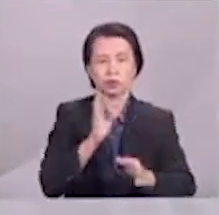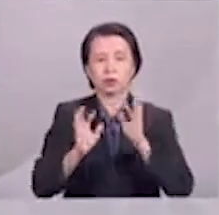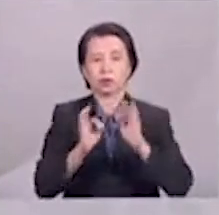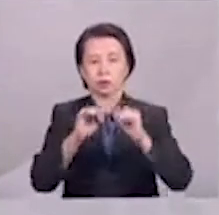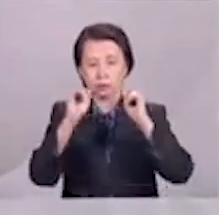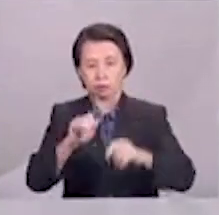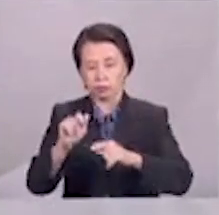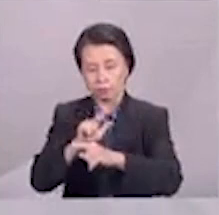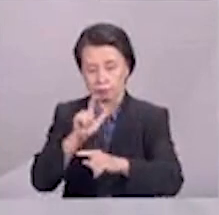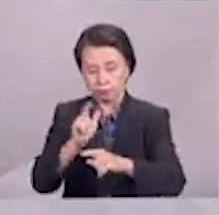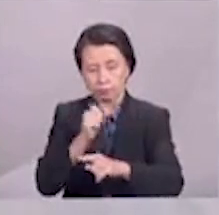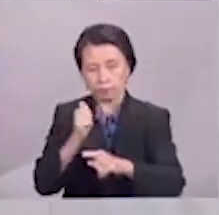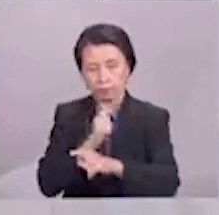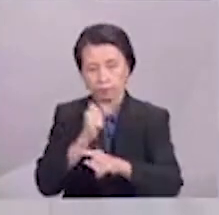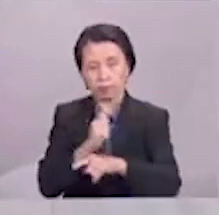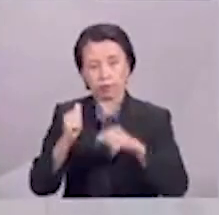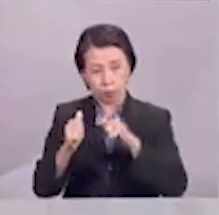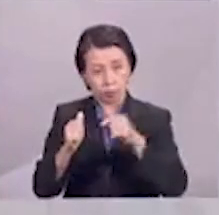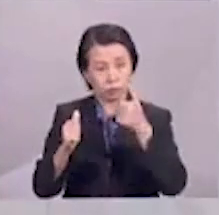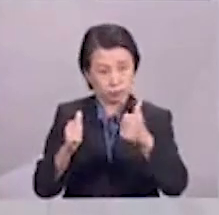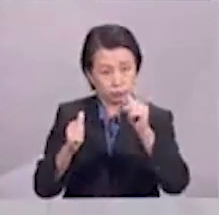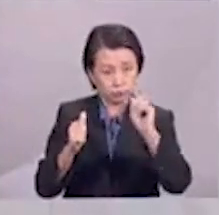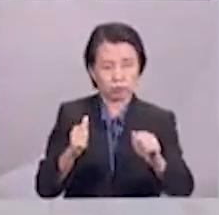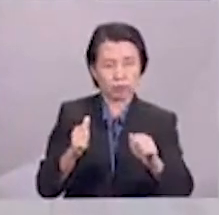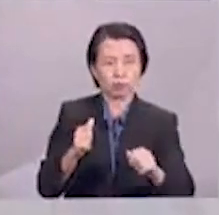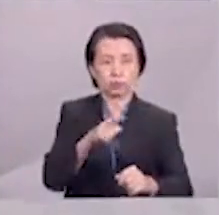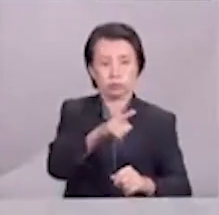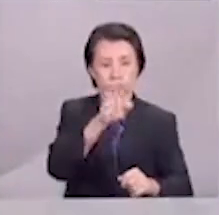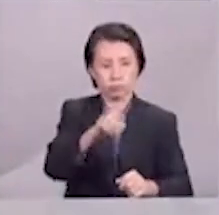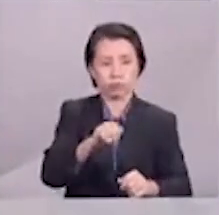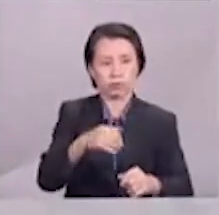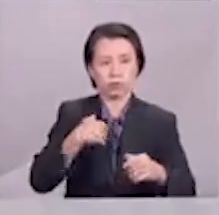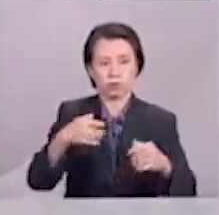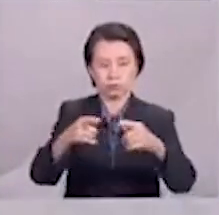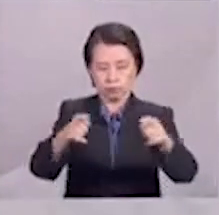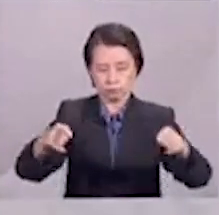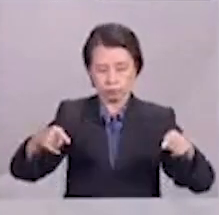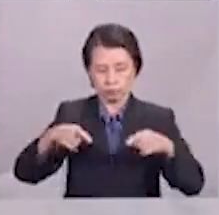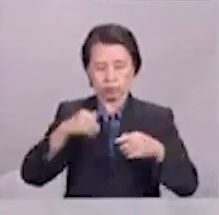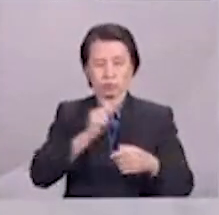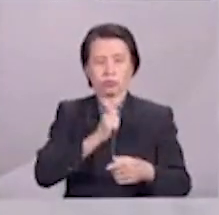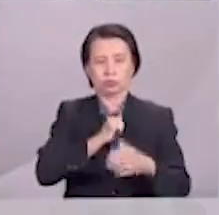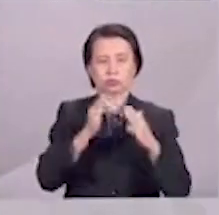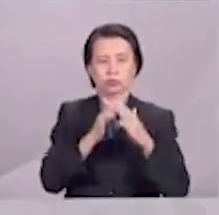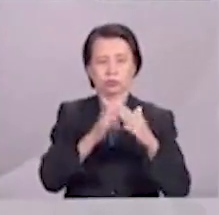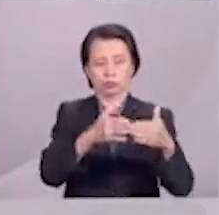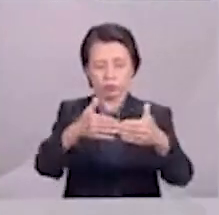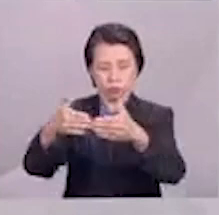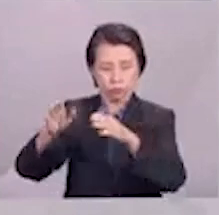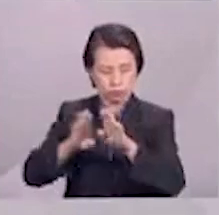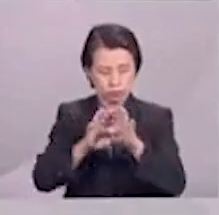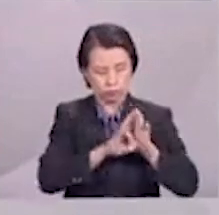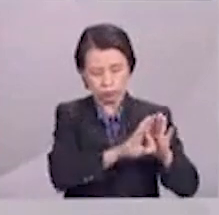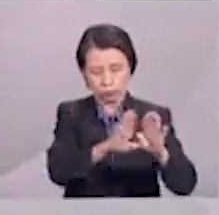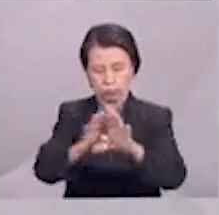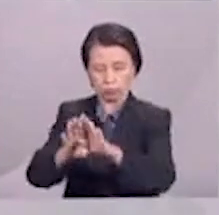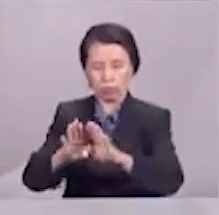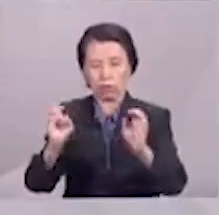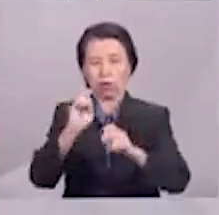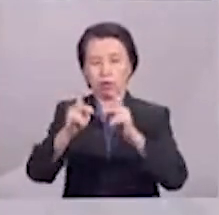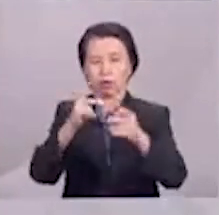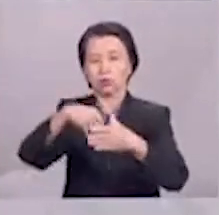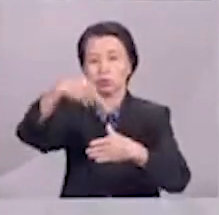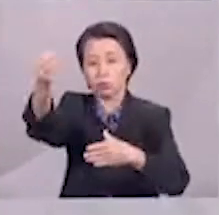can practice this, you know, you can have the curfew in your own home, for example, to make sure there's no